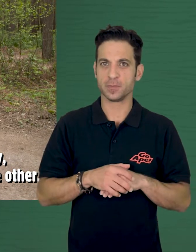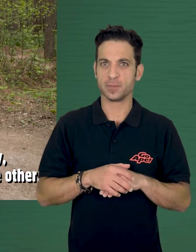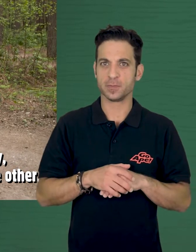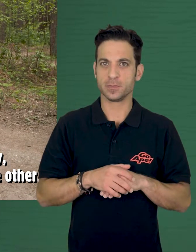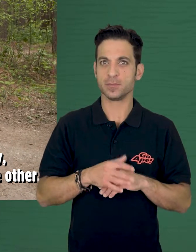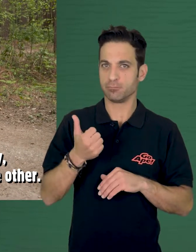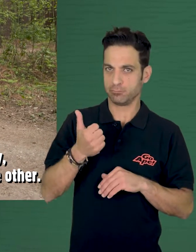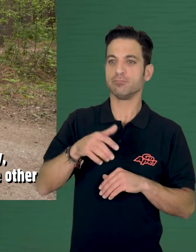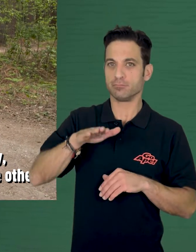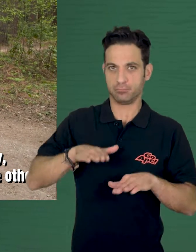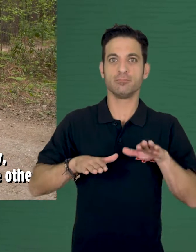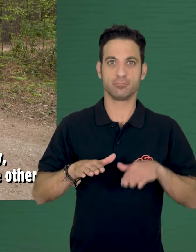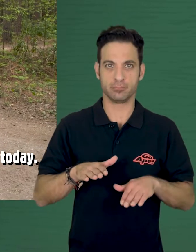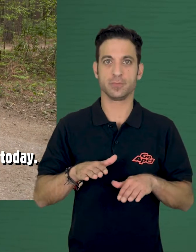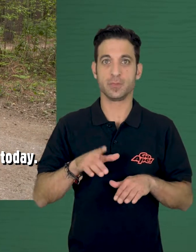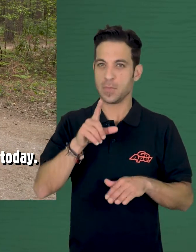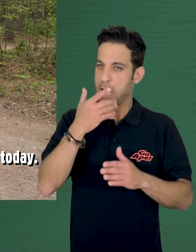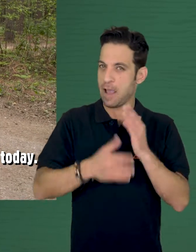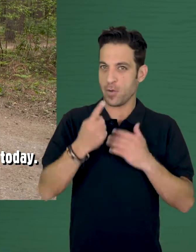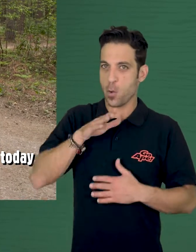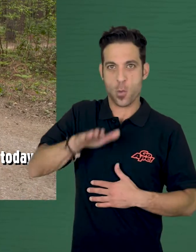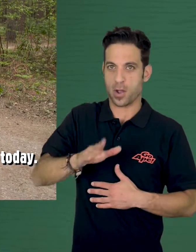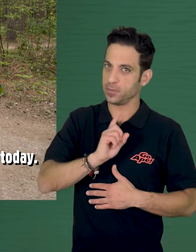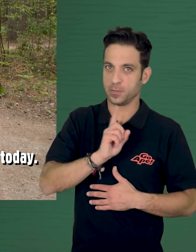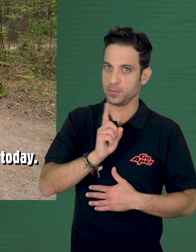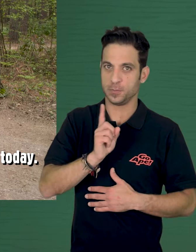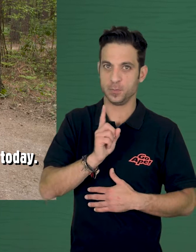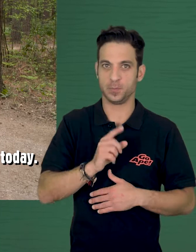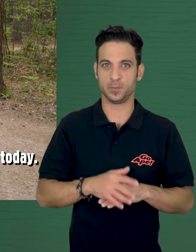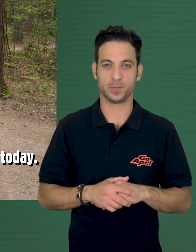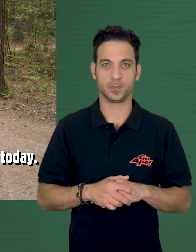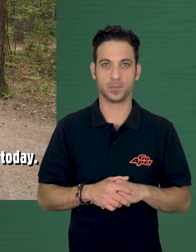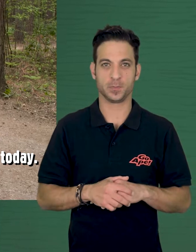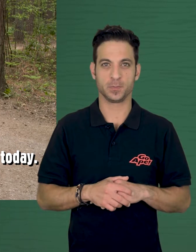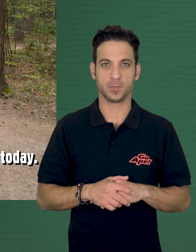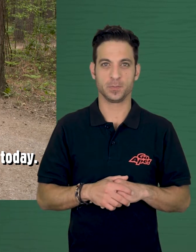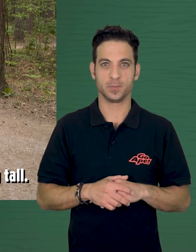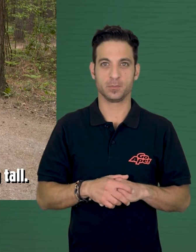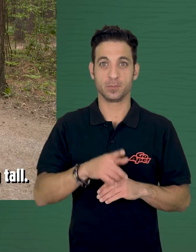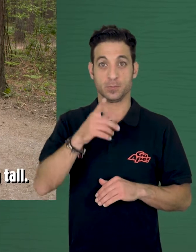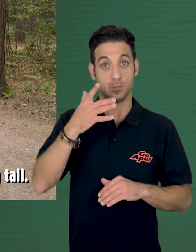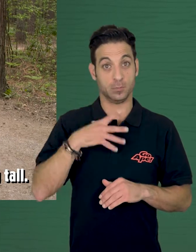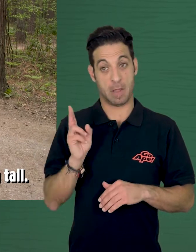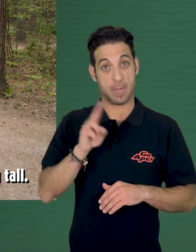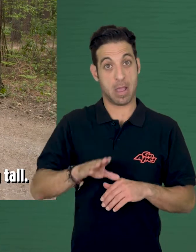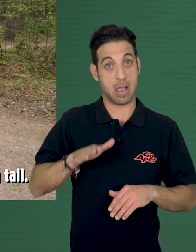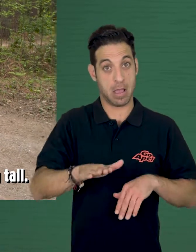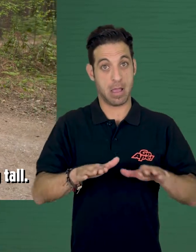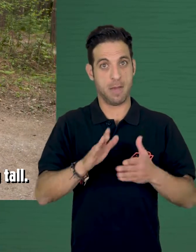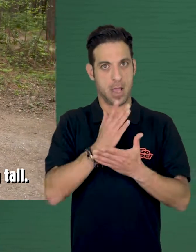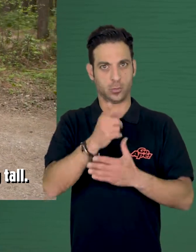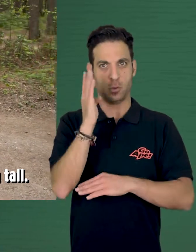off the back, one foot quickly followed by the other. Great, so just never leave one foot on the Segway at any point today. So if you want to step back on for me,